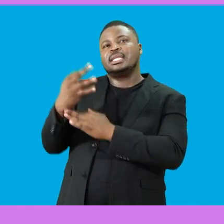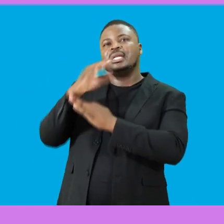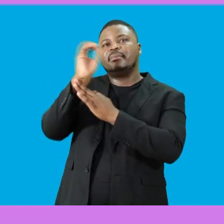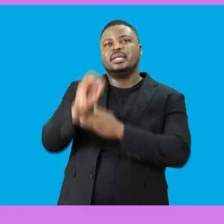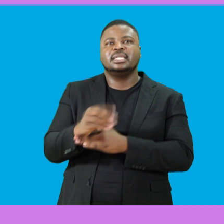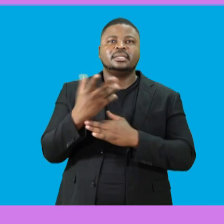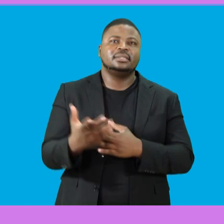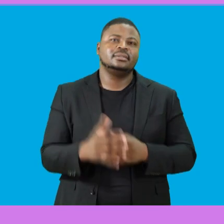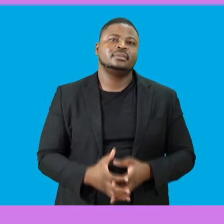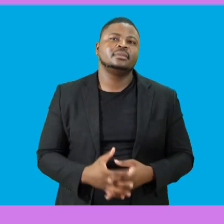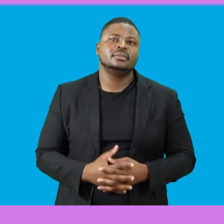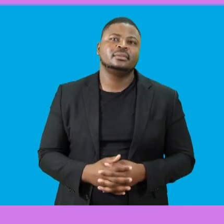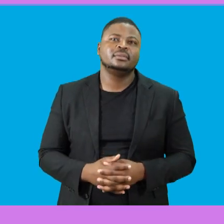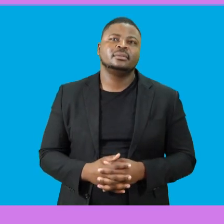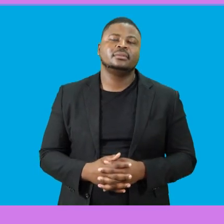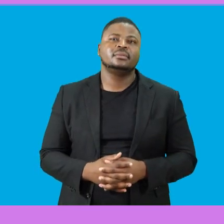33.3%.